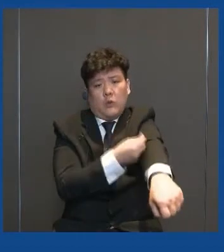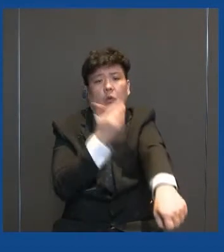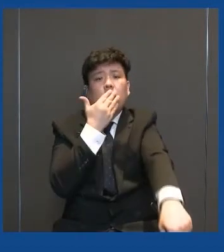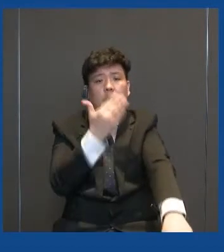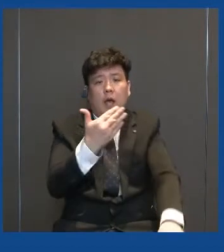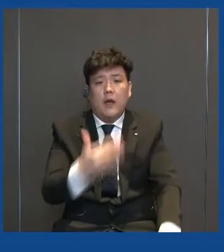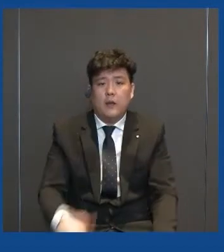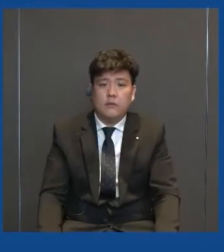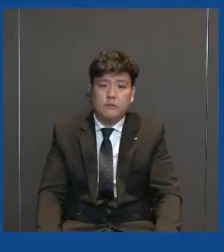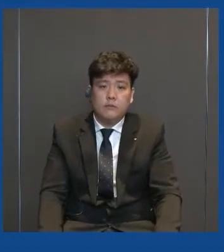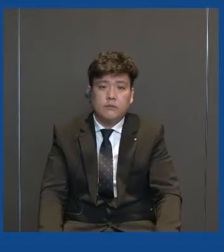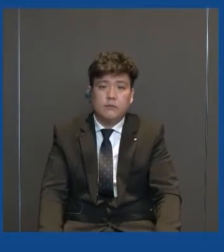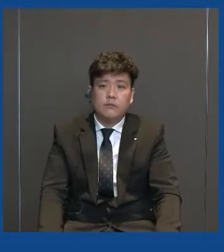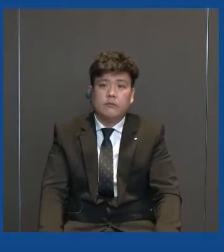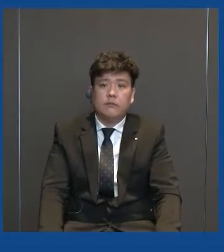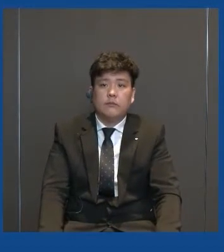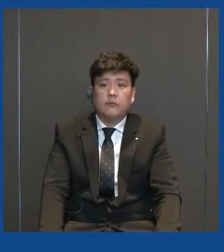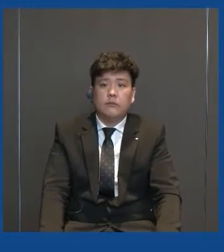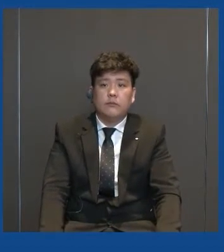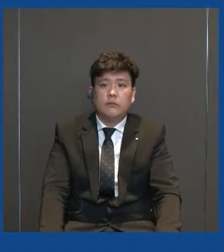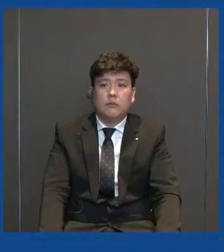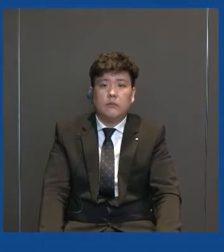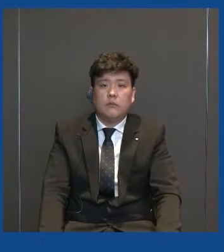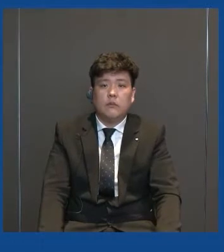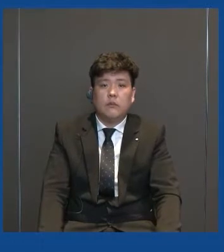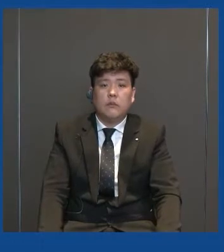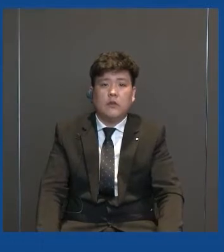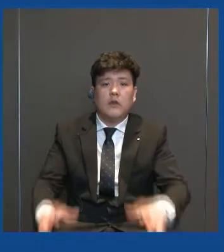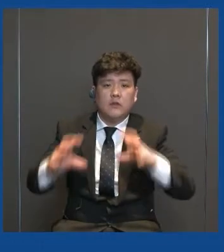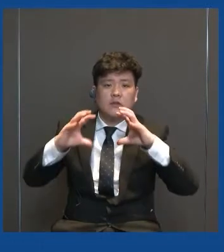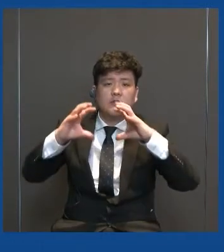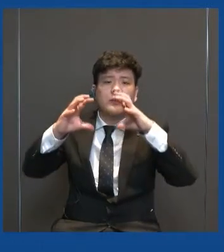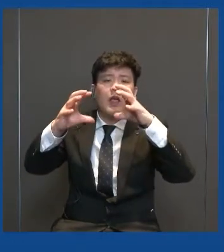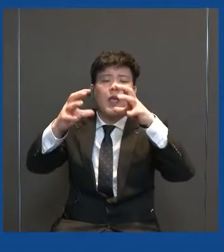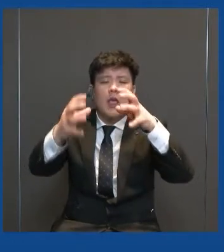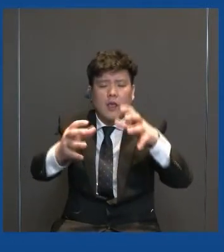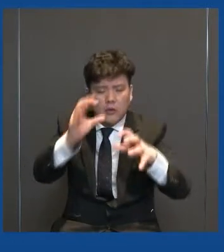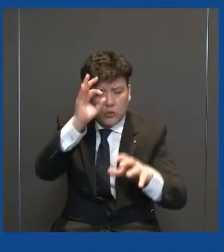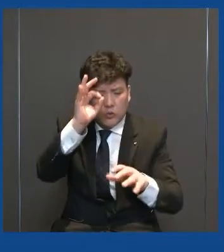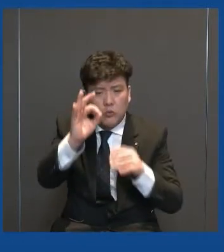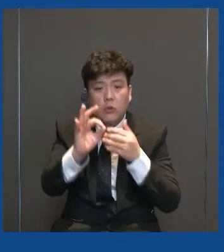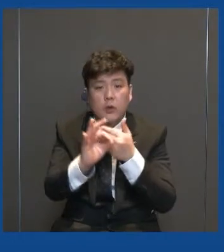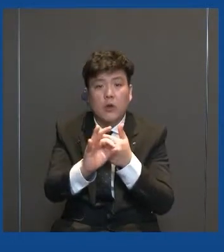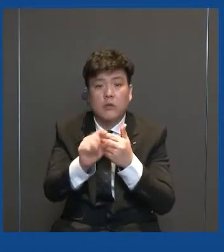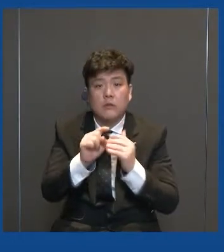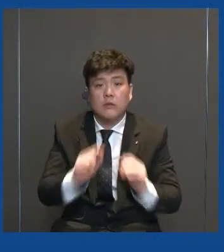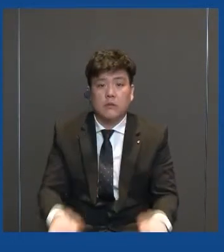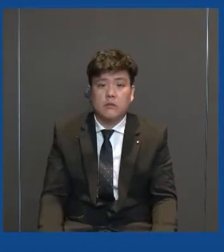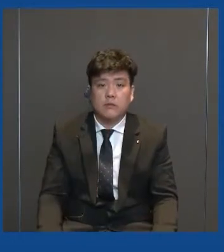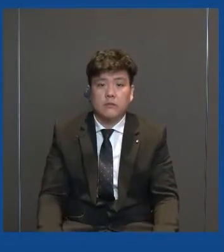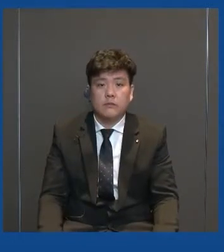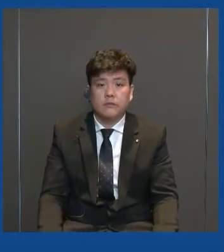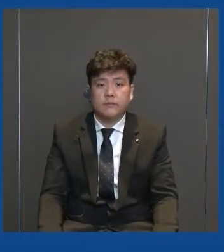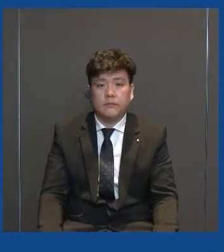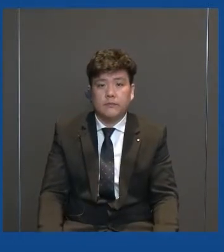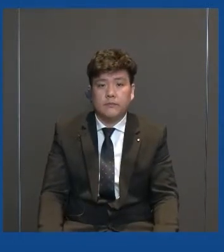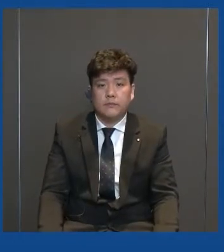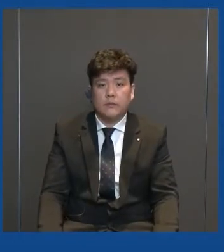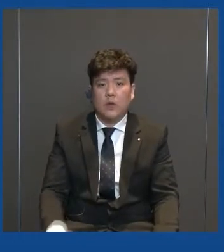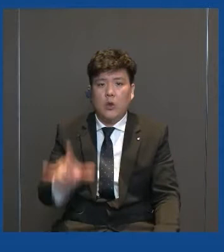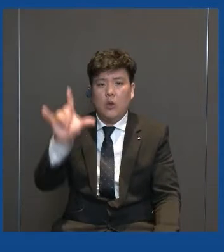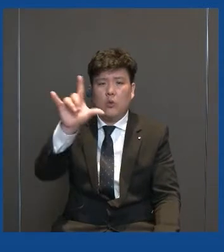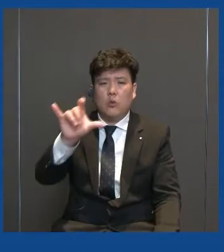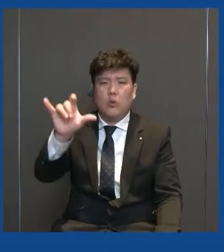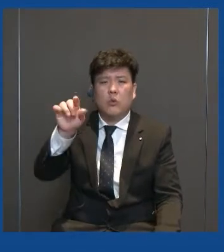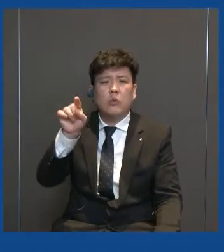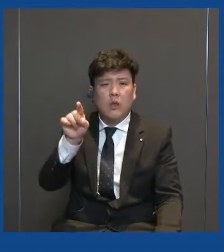Globally, the virus continues to take a particularly hard toll on older people.